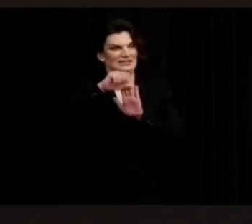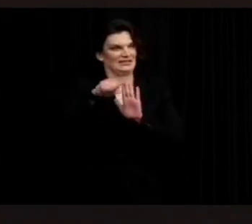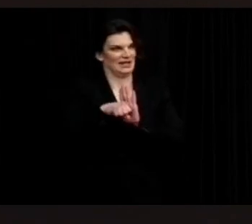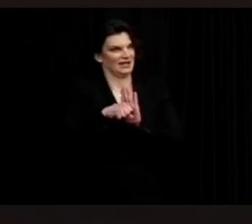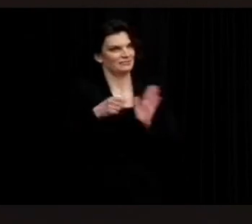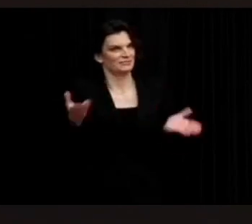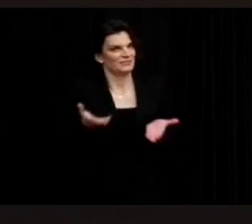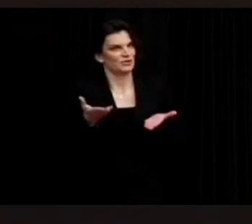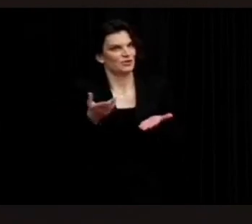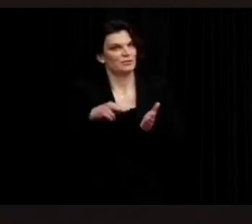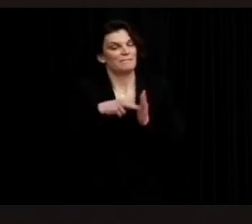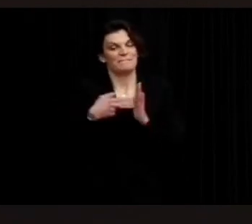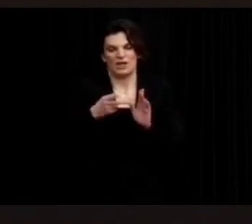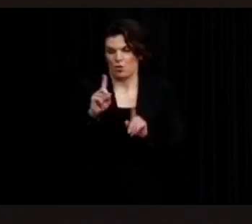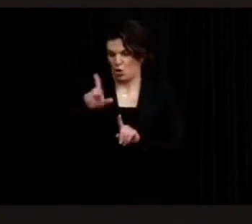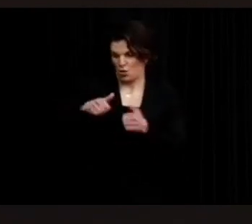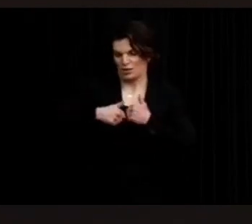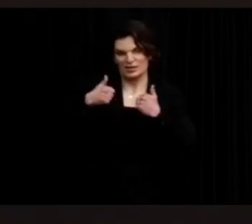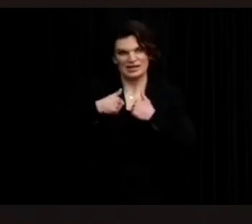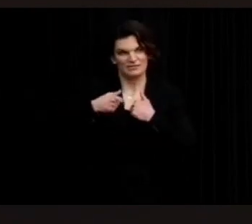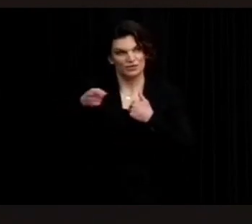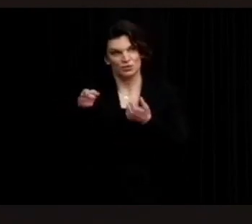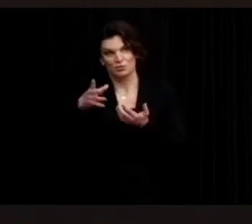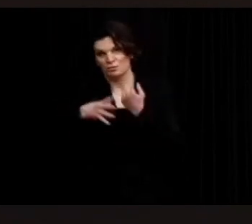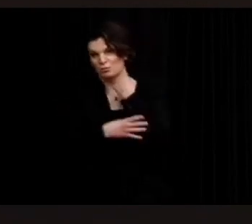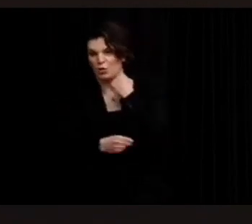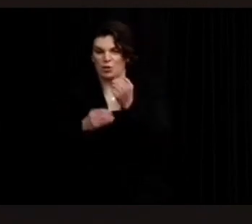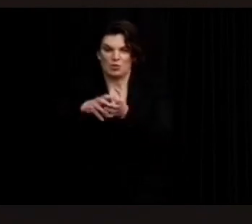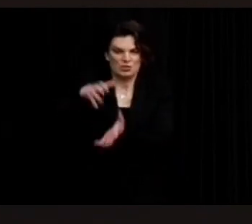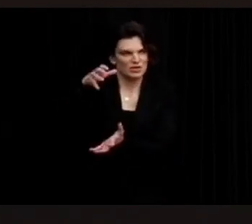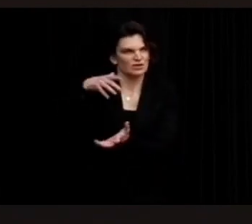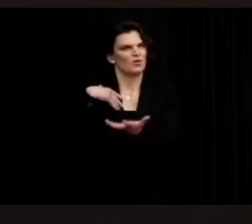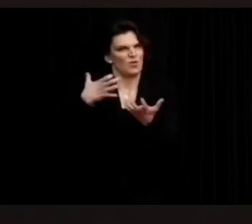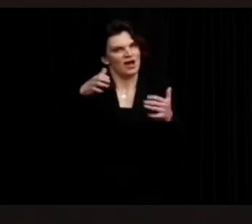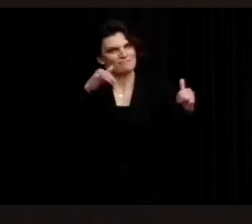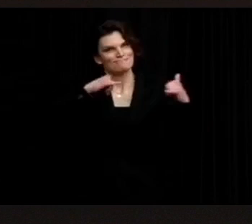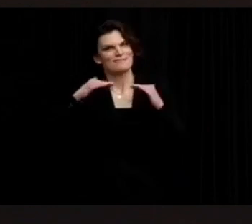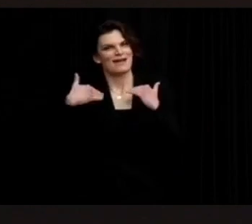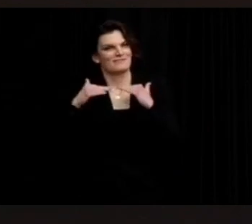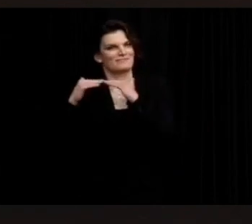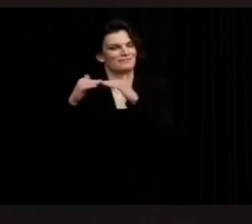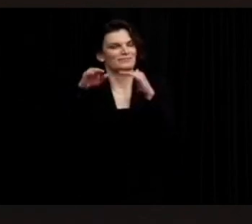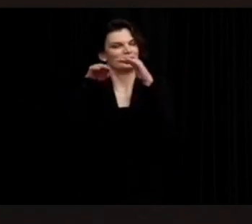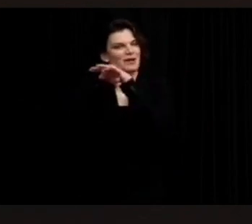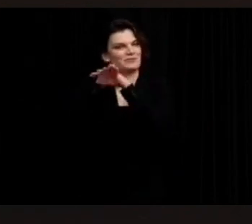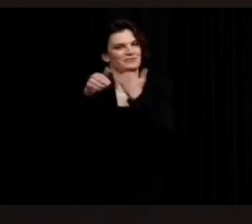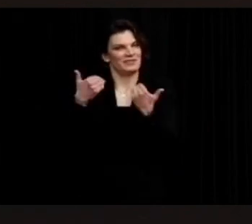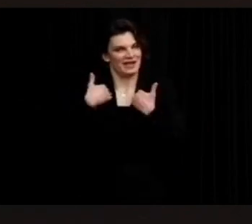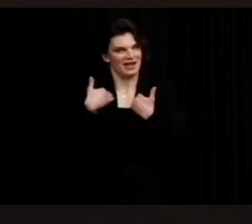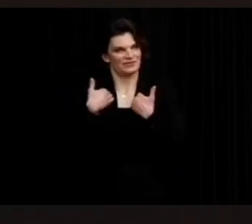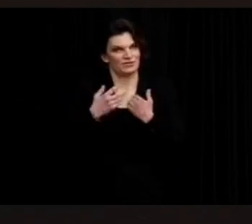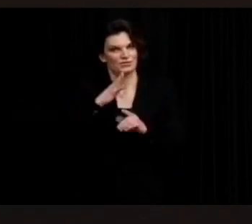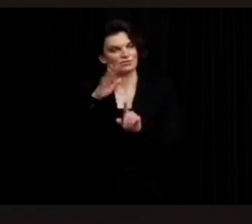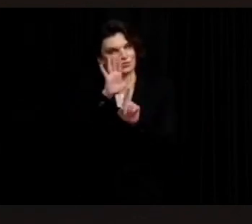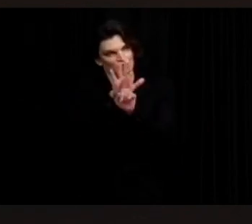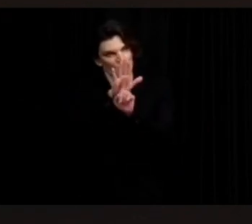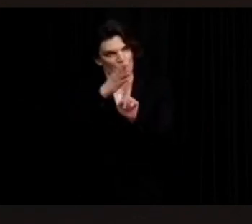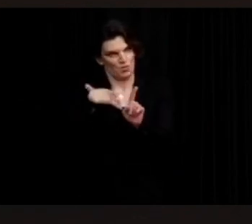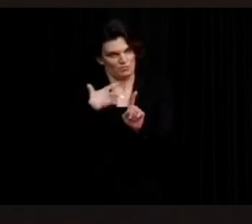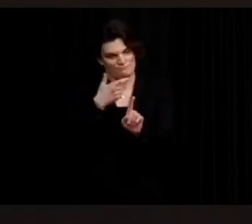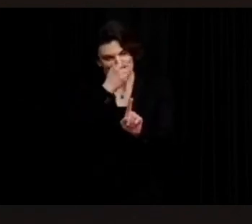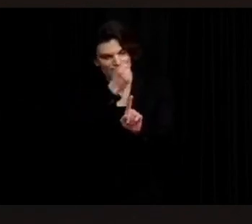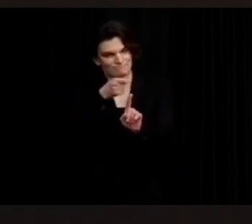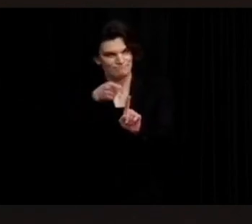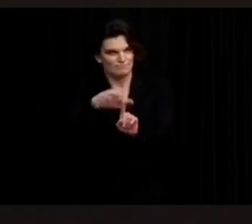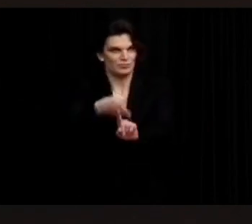not determined by your zip code, but by your ambition, your ideas, and your talent. So I thank you for the incredible work that you are